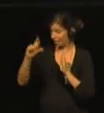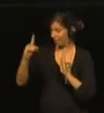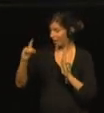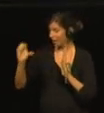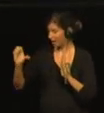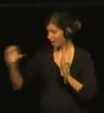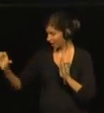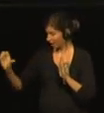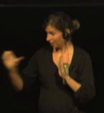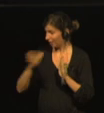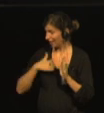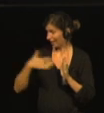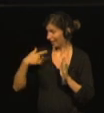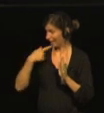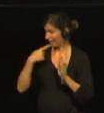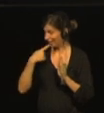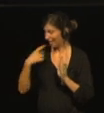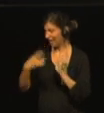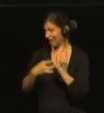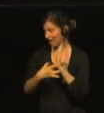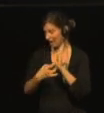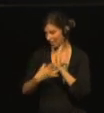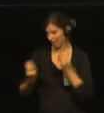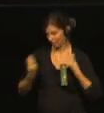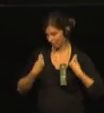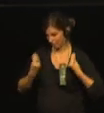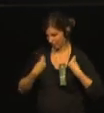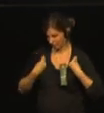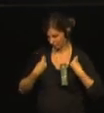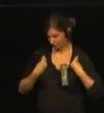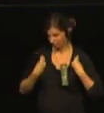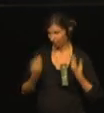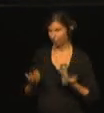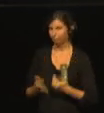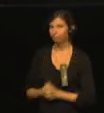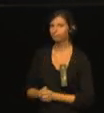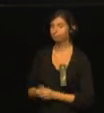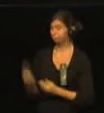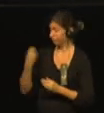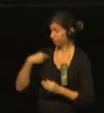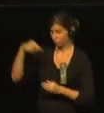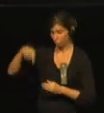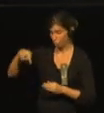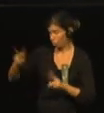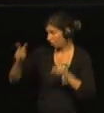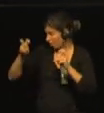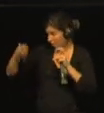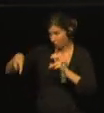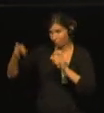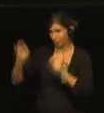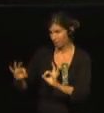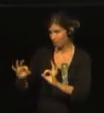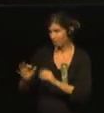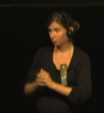life. So that is actually what we are talking about when we are talking about indicators.